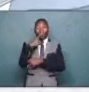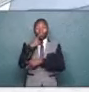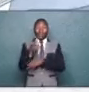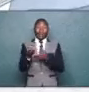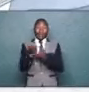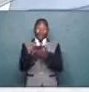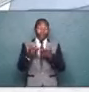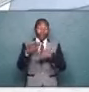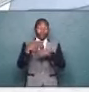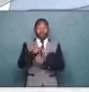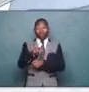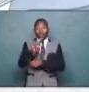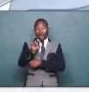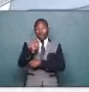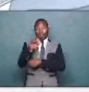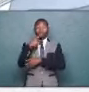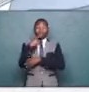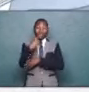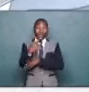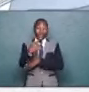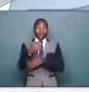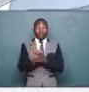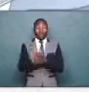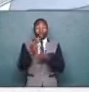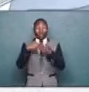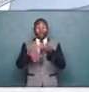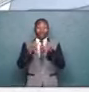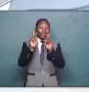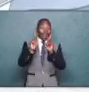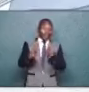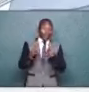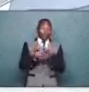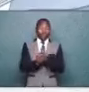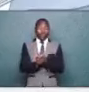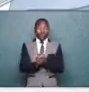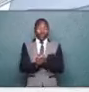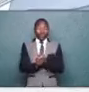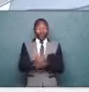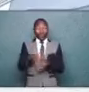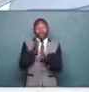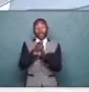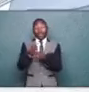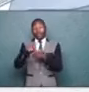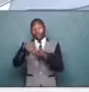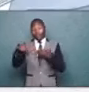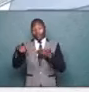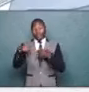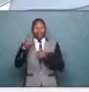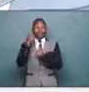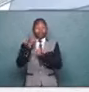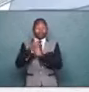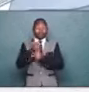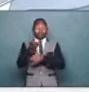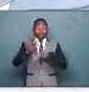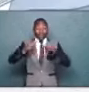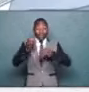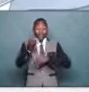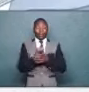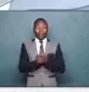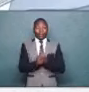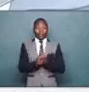engaged the National Registration Bureau to deploy a team at every registration center for this pilot voter